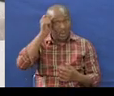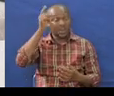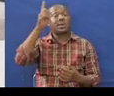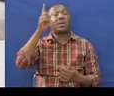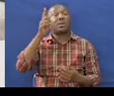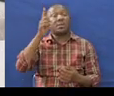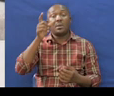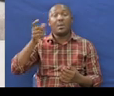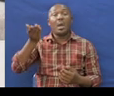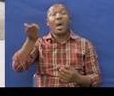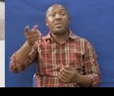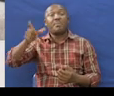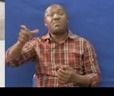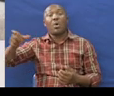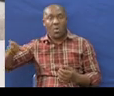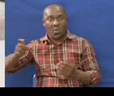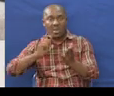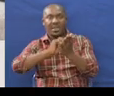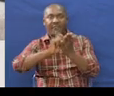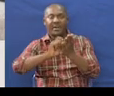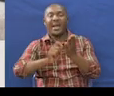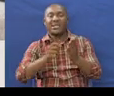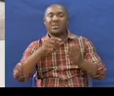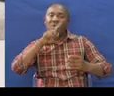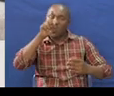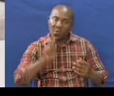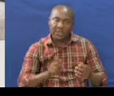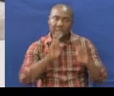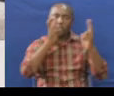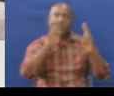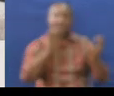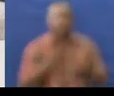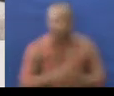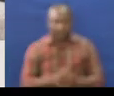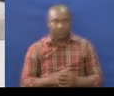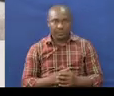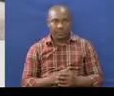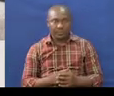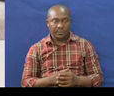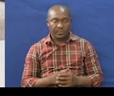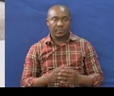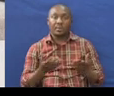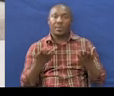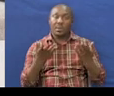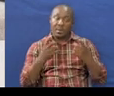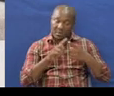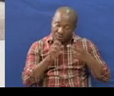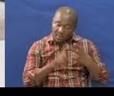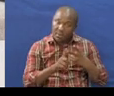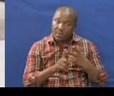understand or to review the literature. But also it enables you